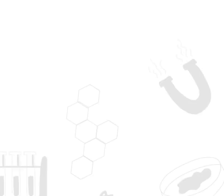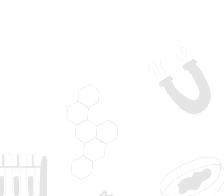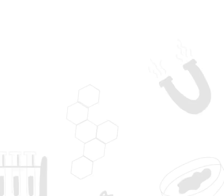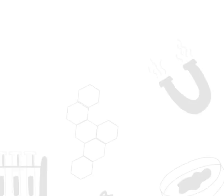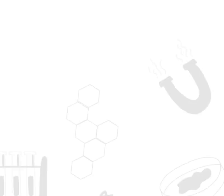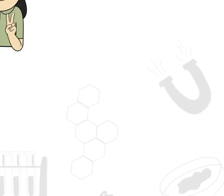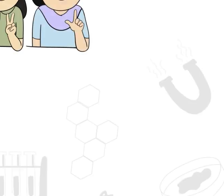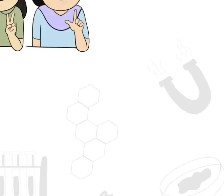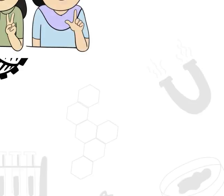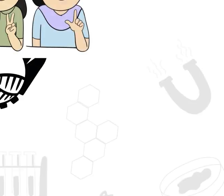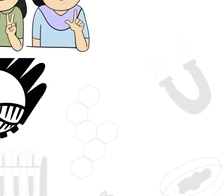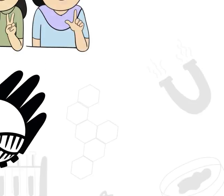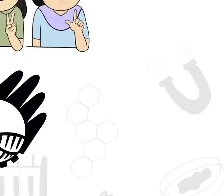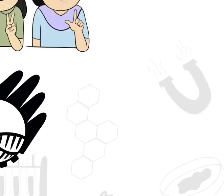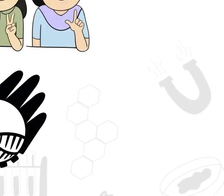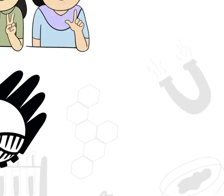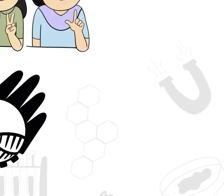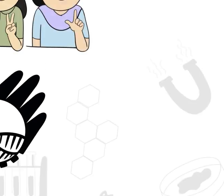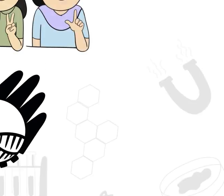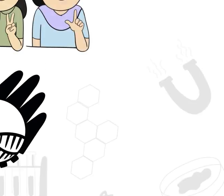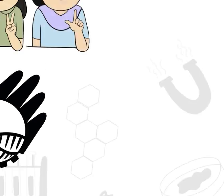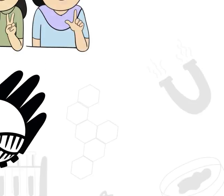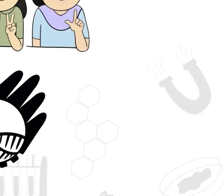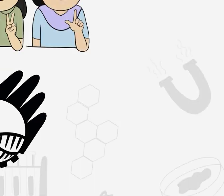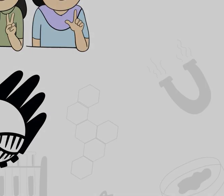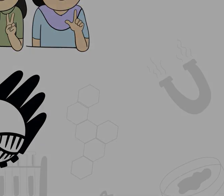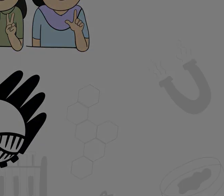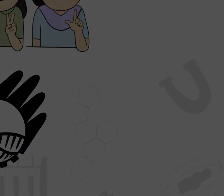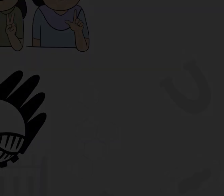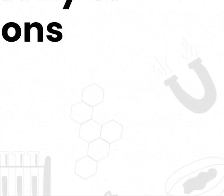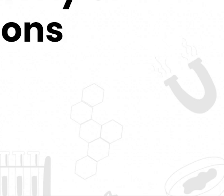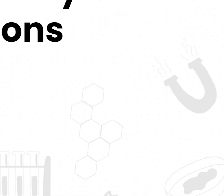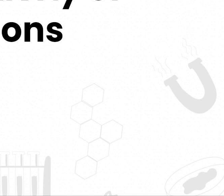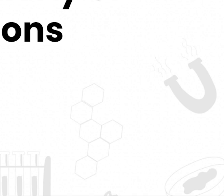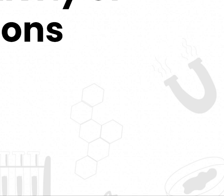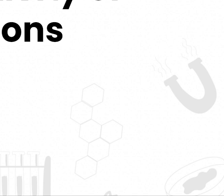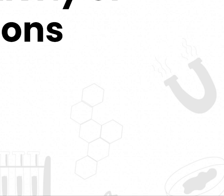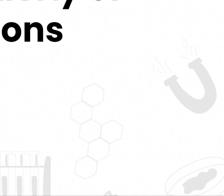Welcome to ISL enabled virtual lab of CSIR.